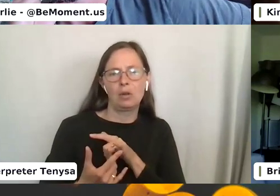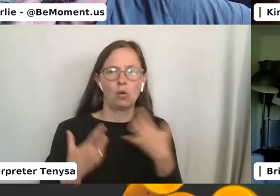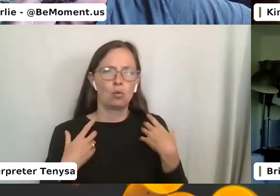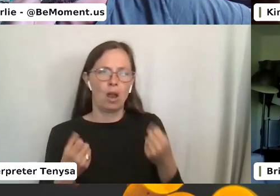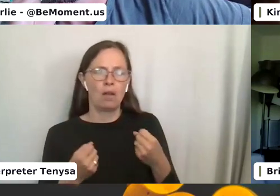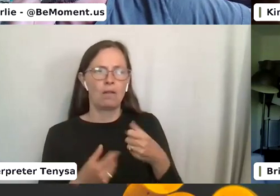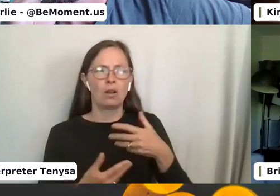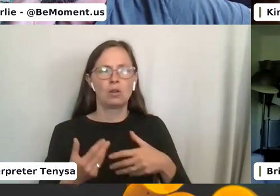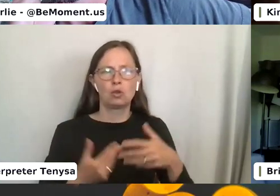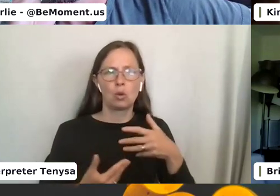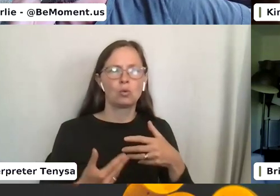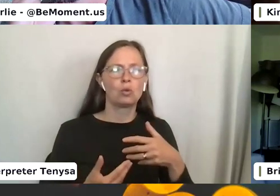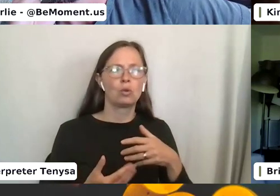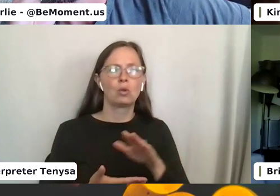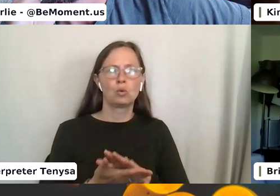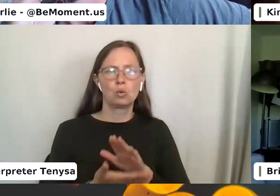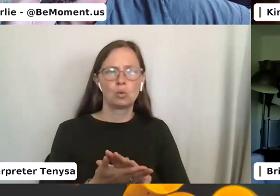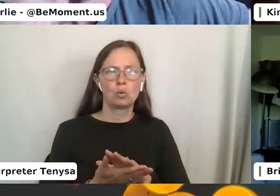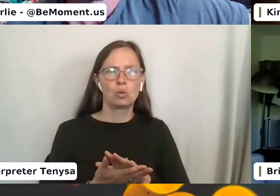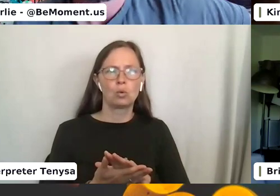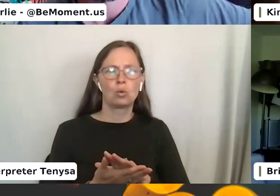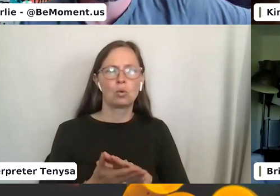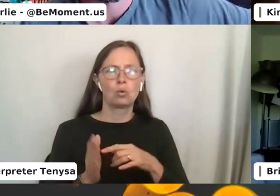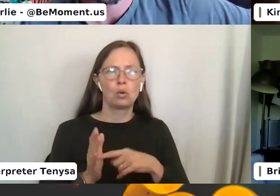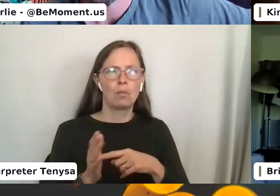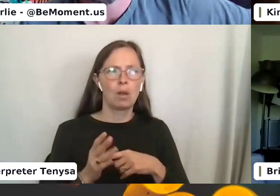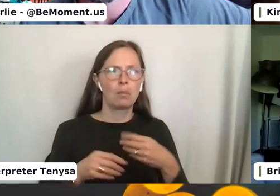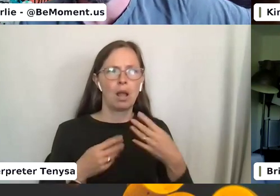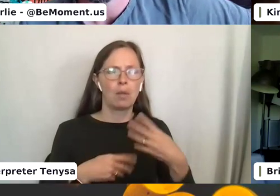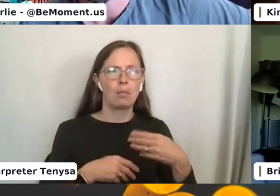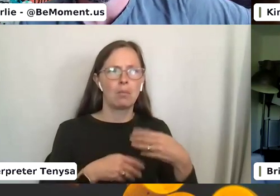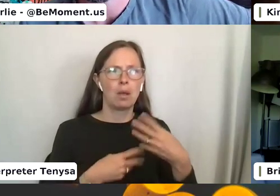questions, social situations, school. There's a representation, social,